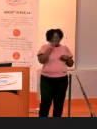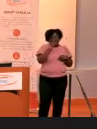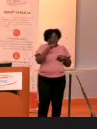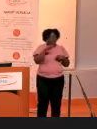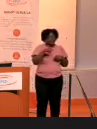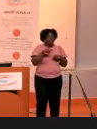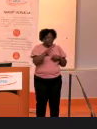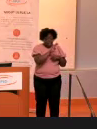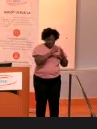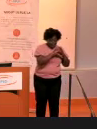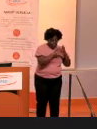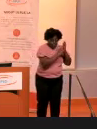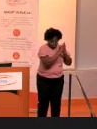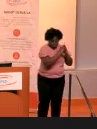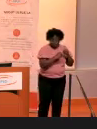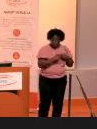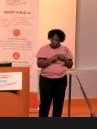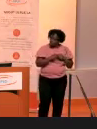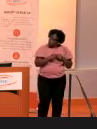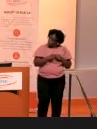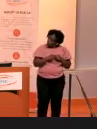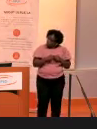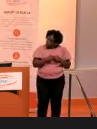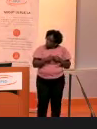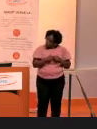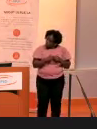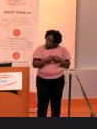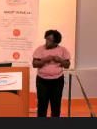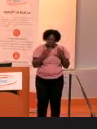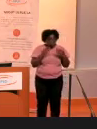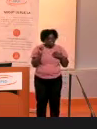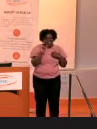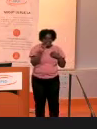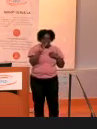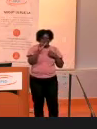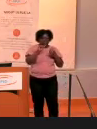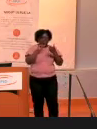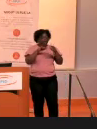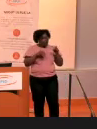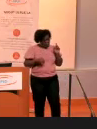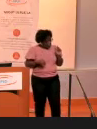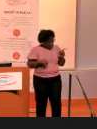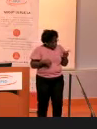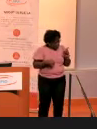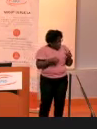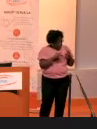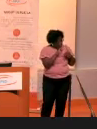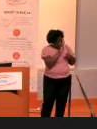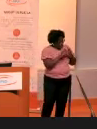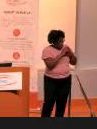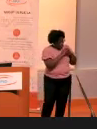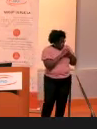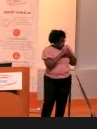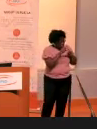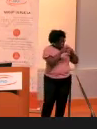cancers. And so they had the same approach. They saw that there's B cell driven cancers,